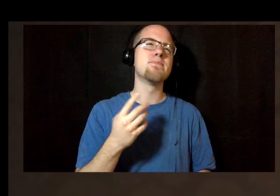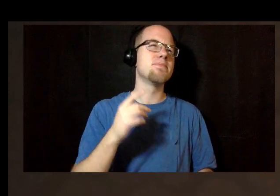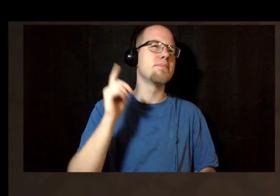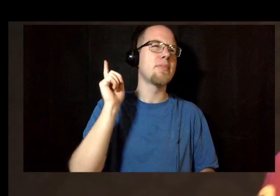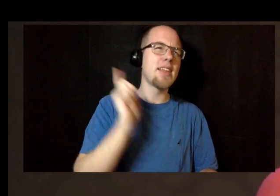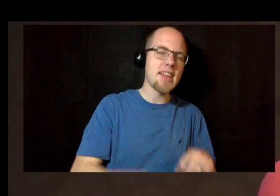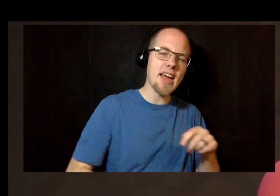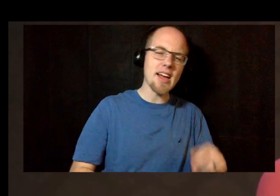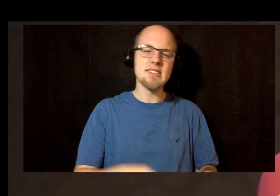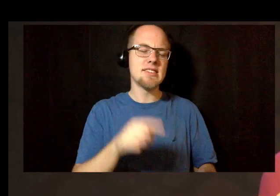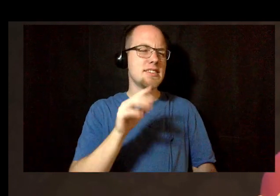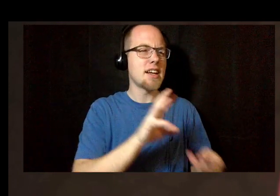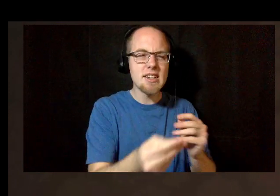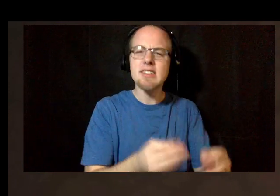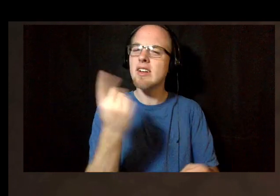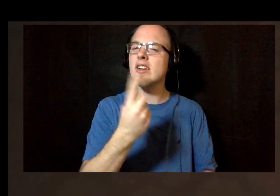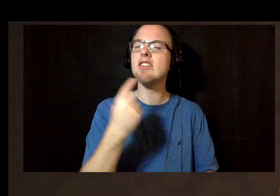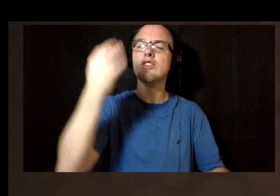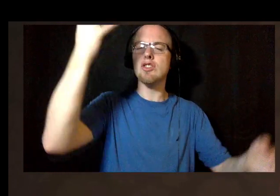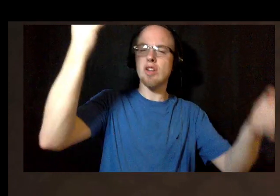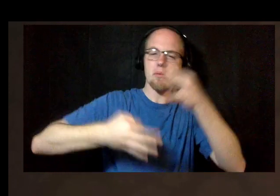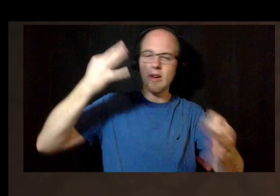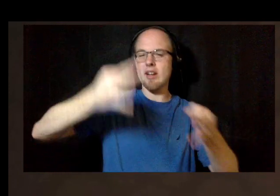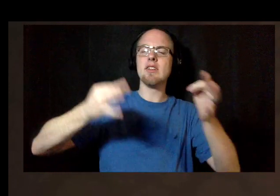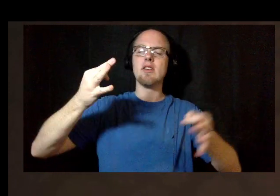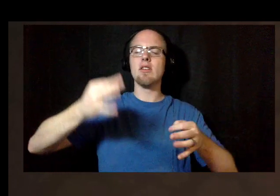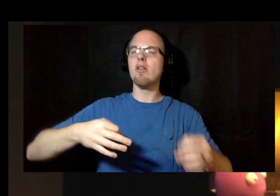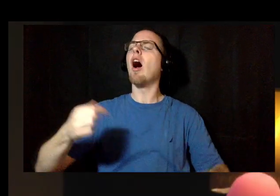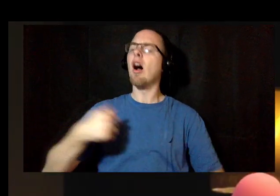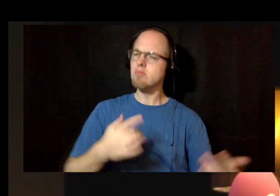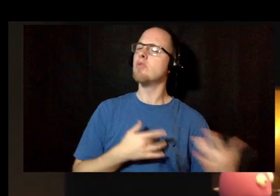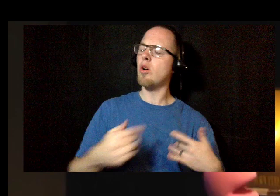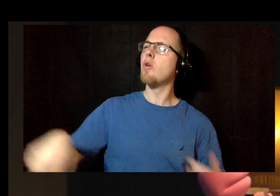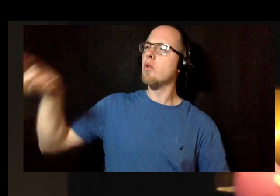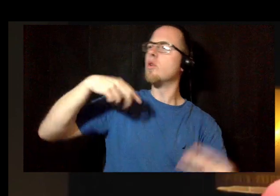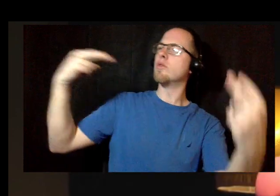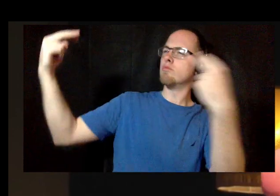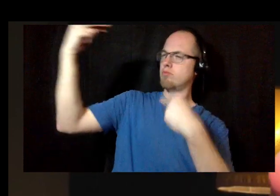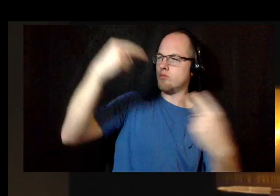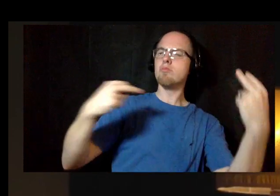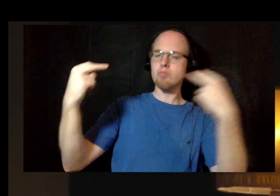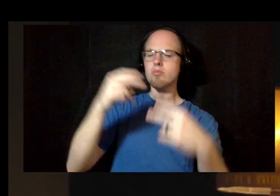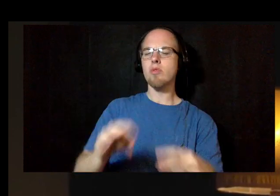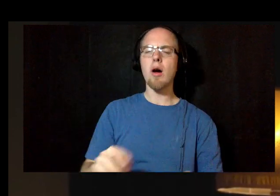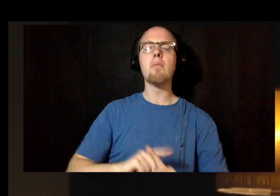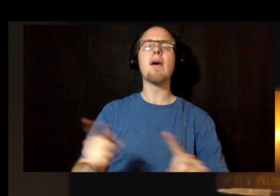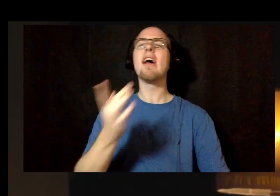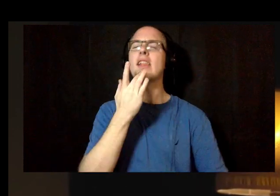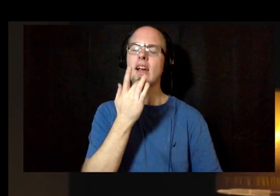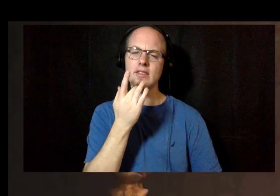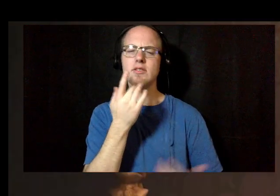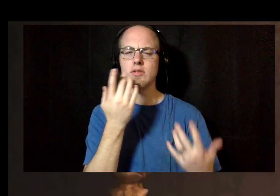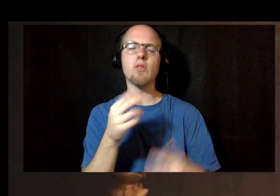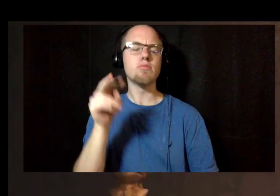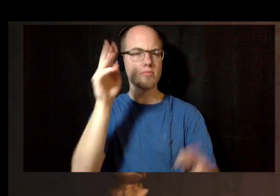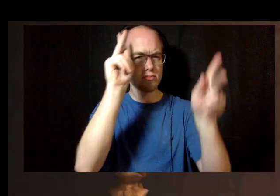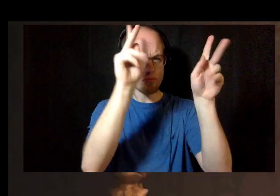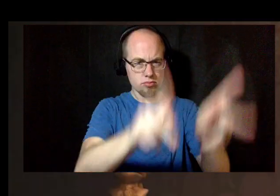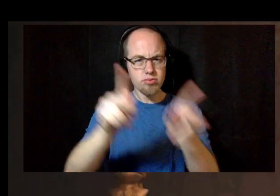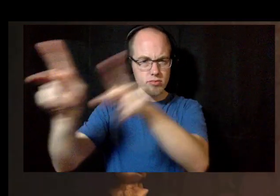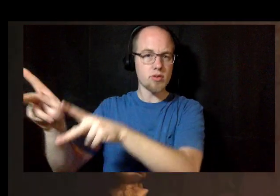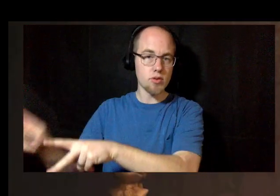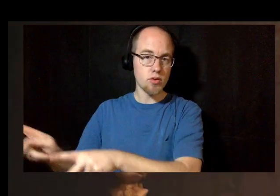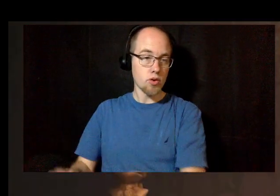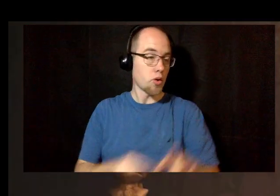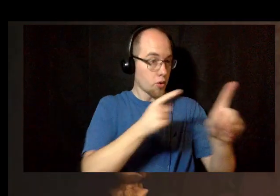as judgment. You know, I care what you people think, but taste is so subjective. You know, one man's